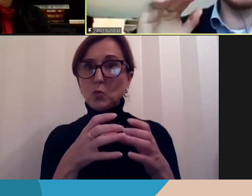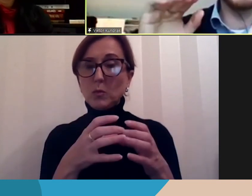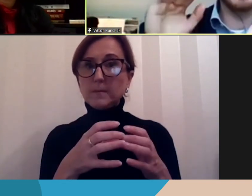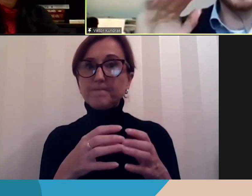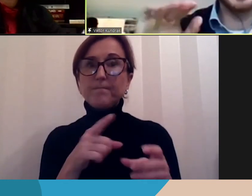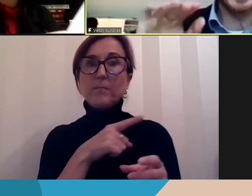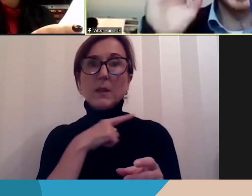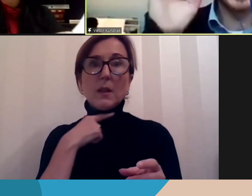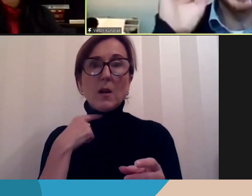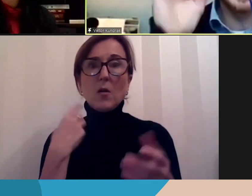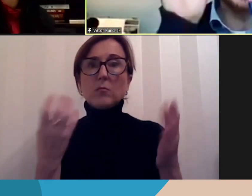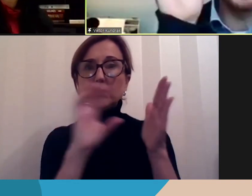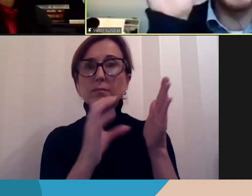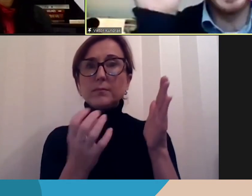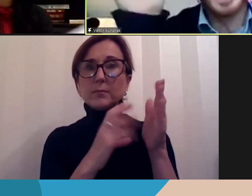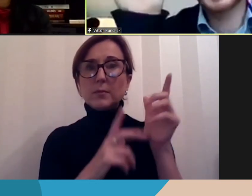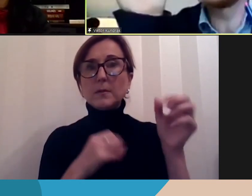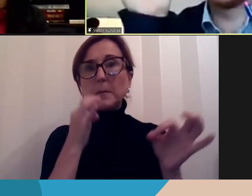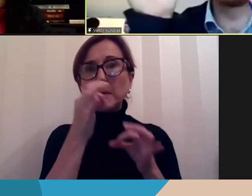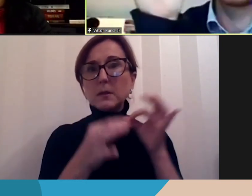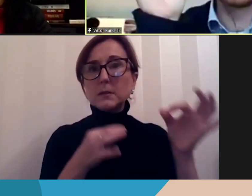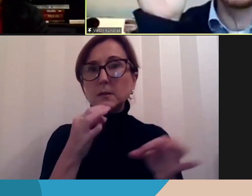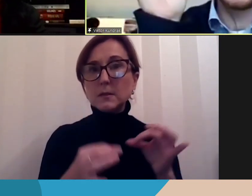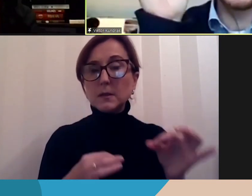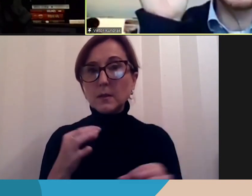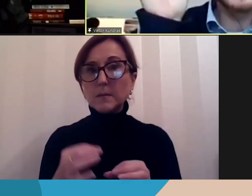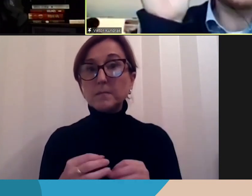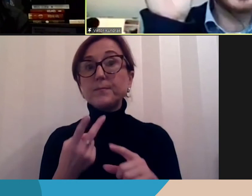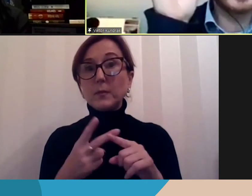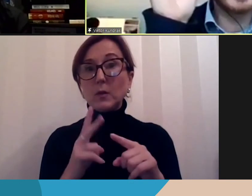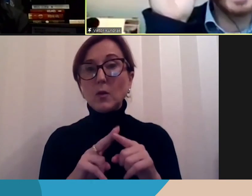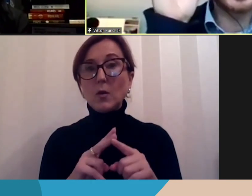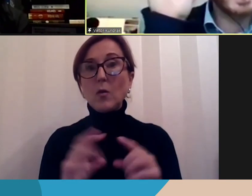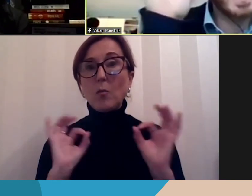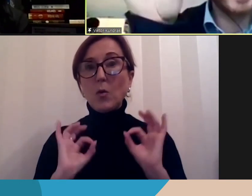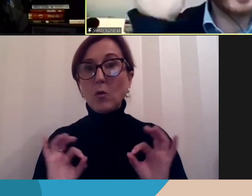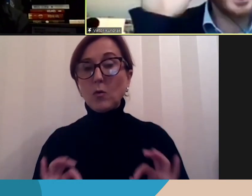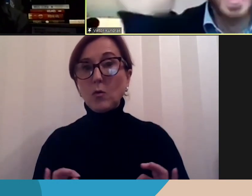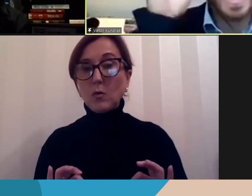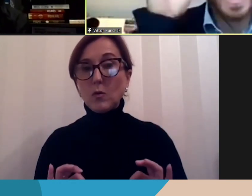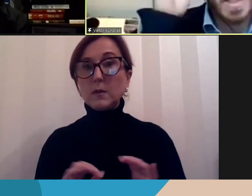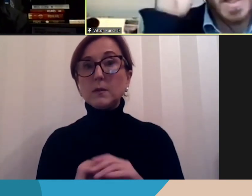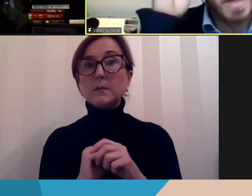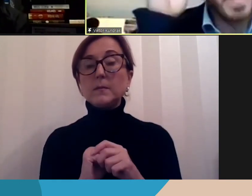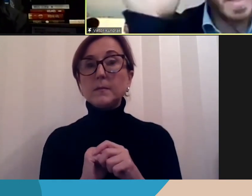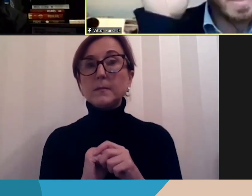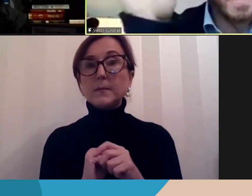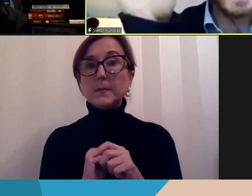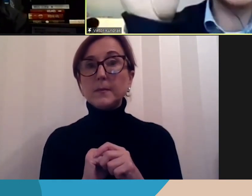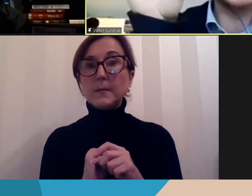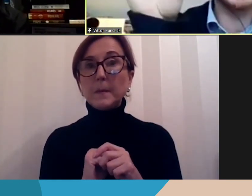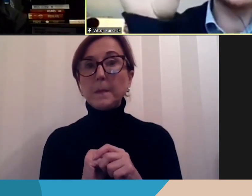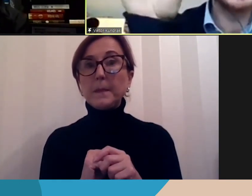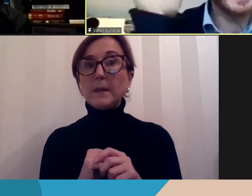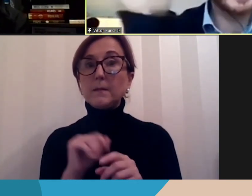police, prosecutors dealt with it as also under a similar provision as in the